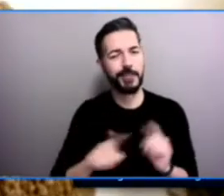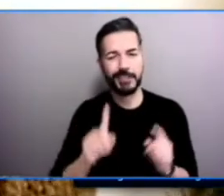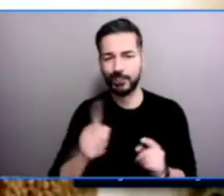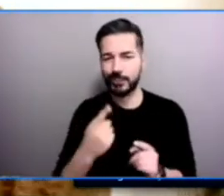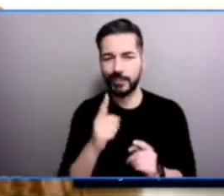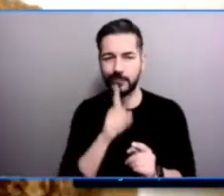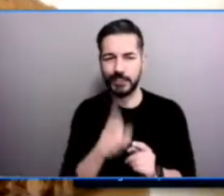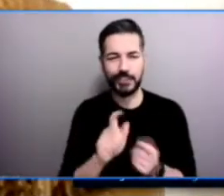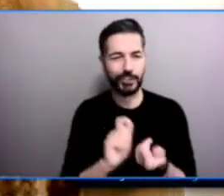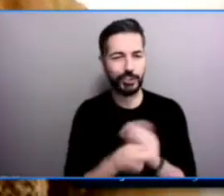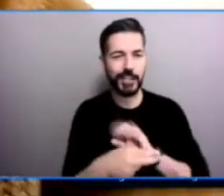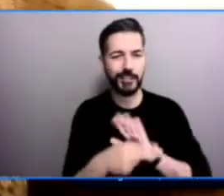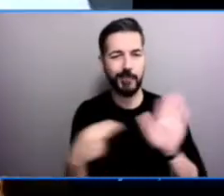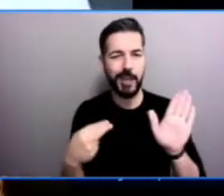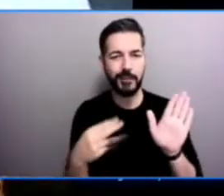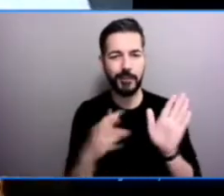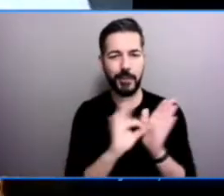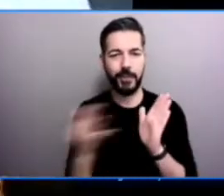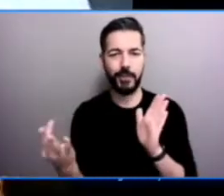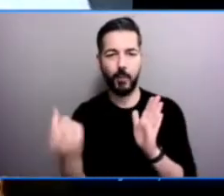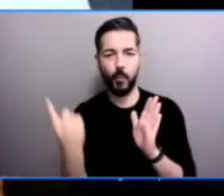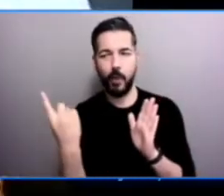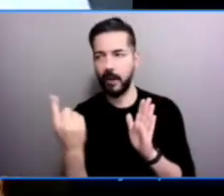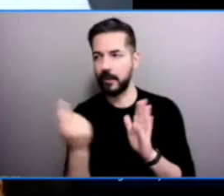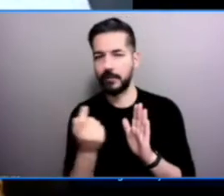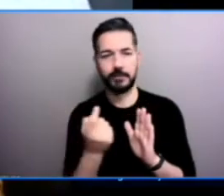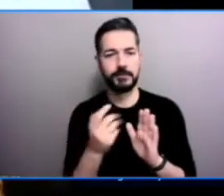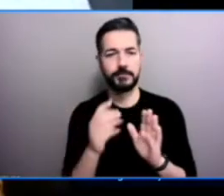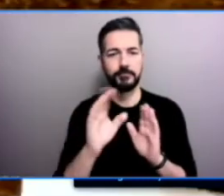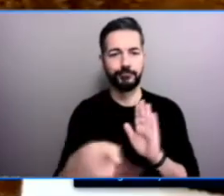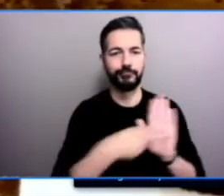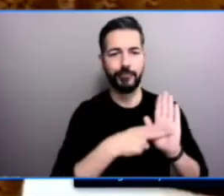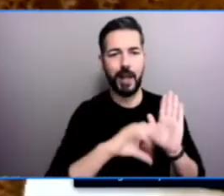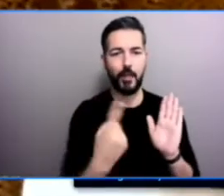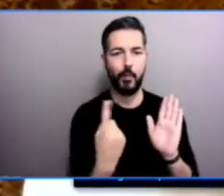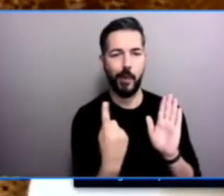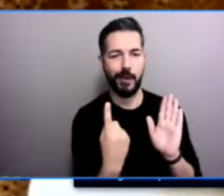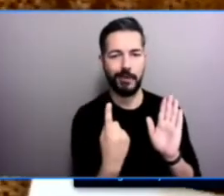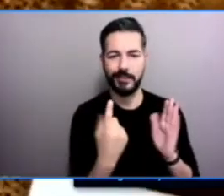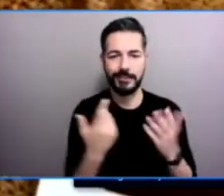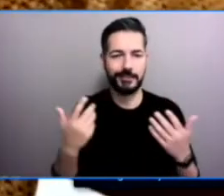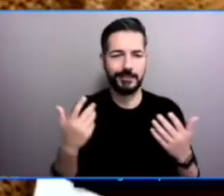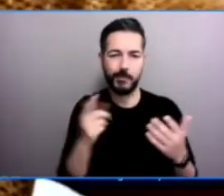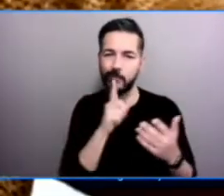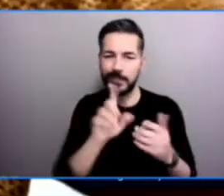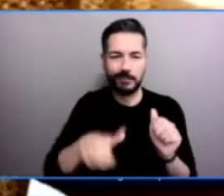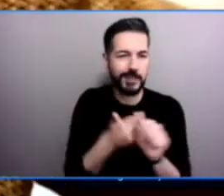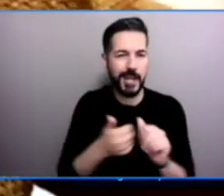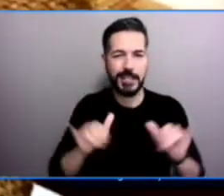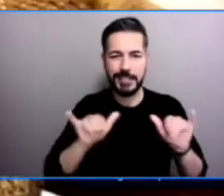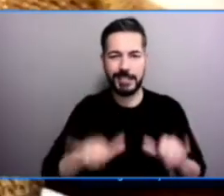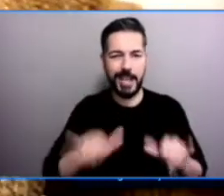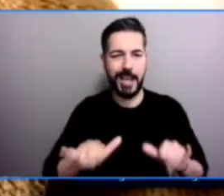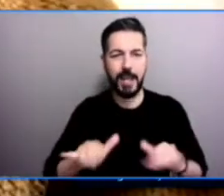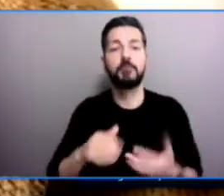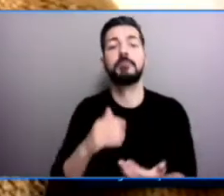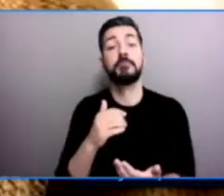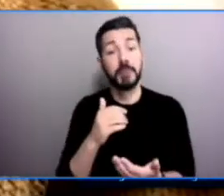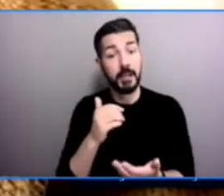I worked on the Prop 118 ballot for paid family and medical leave in Colorado. And, you know, a